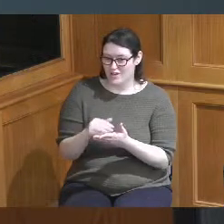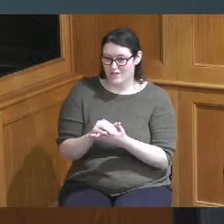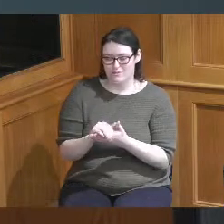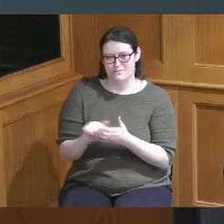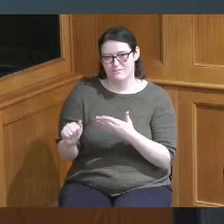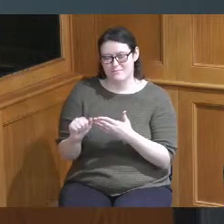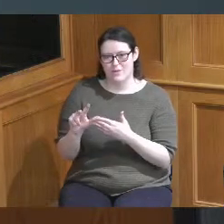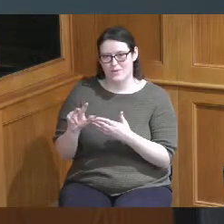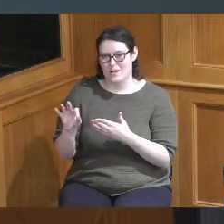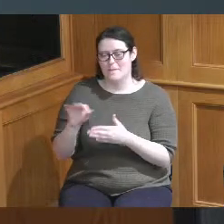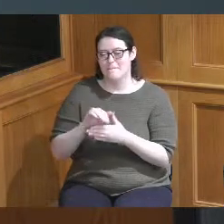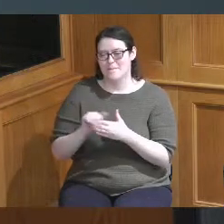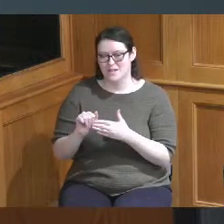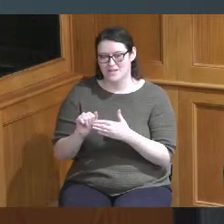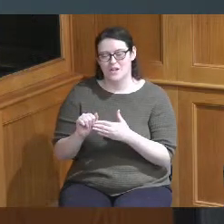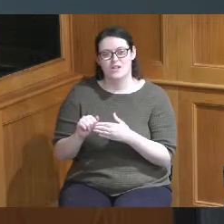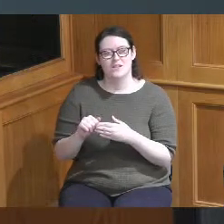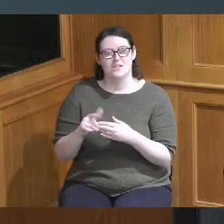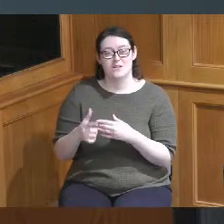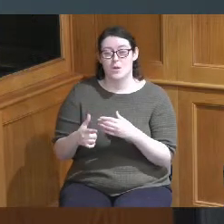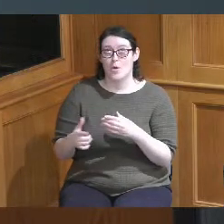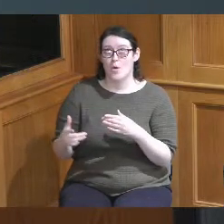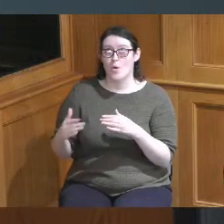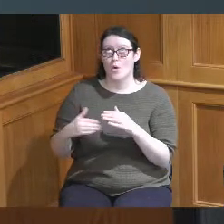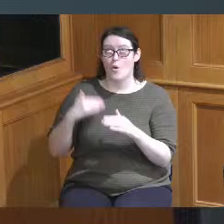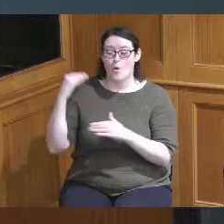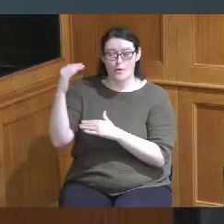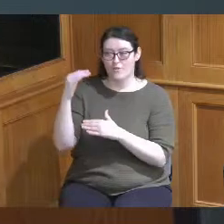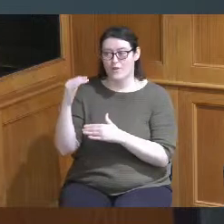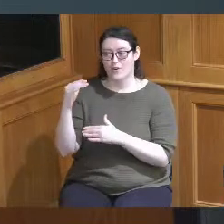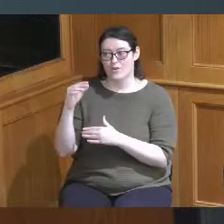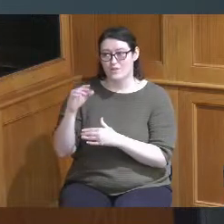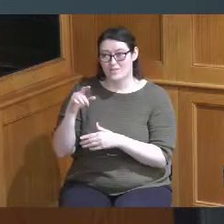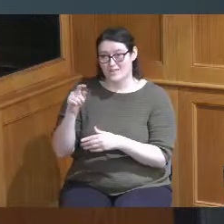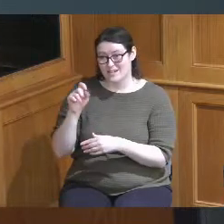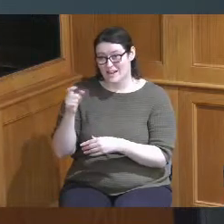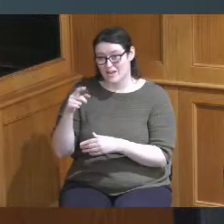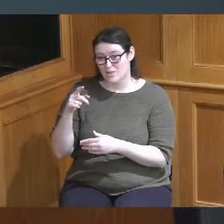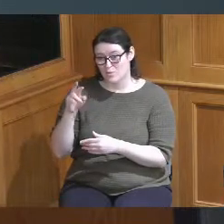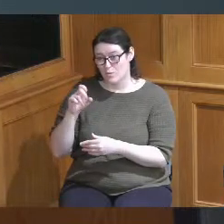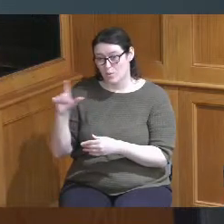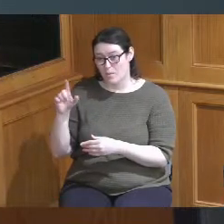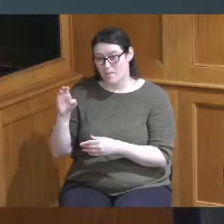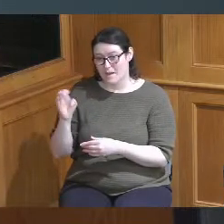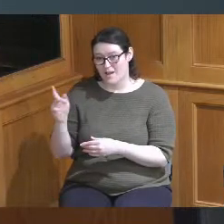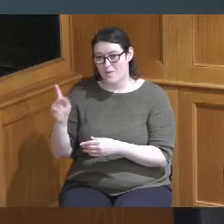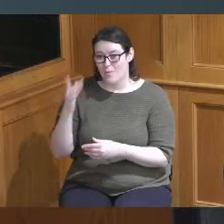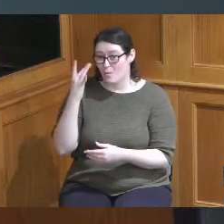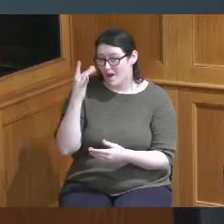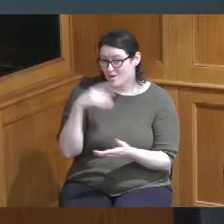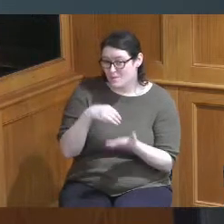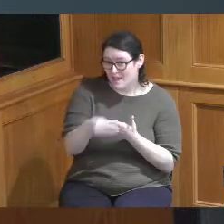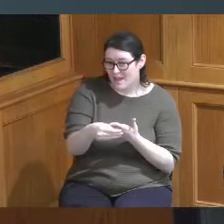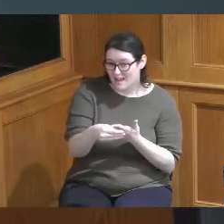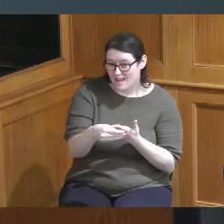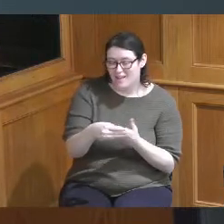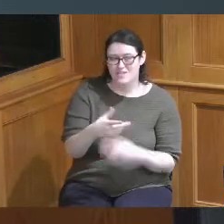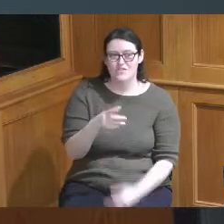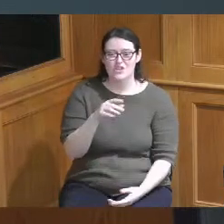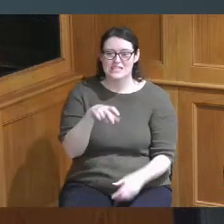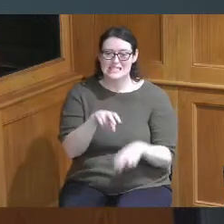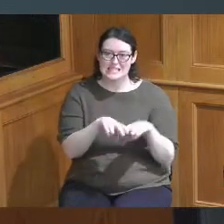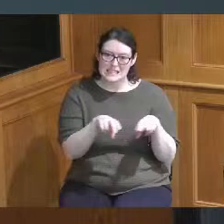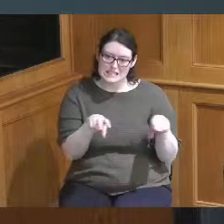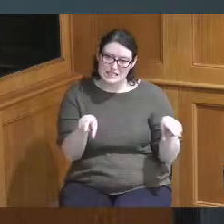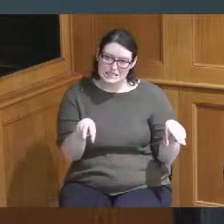which is more than what this property tax rollback will be. We gave $39 million for seats. We kept the promise, we found the